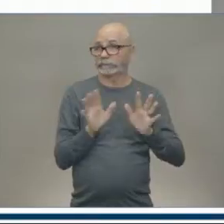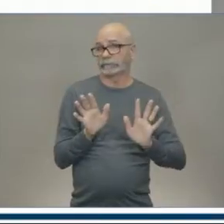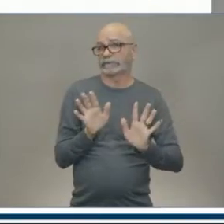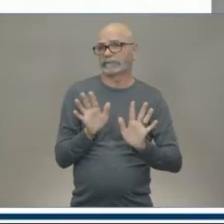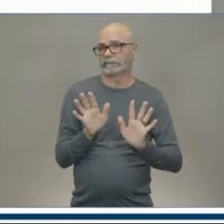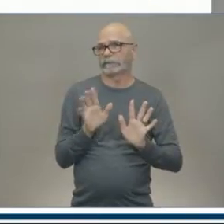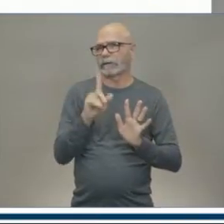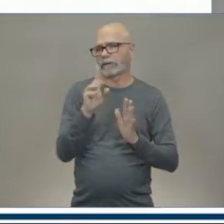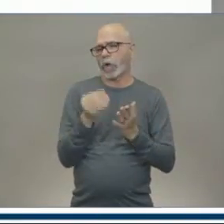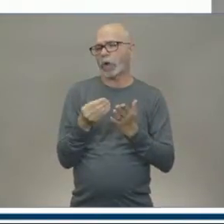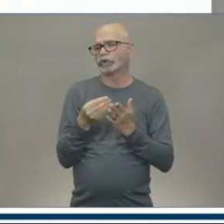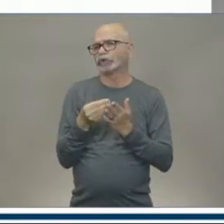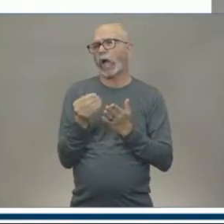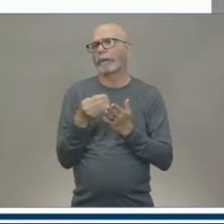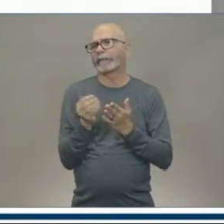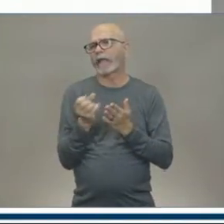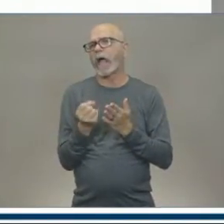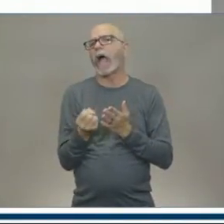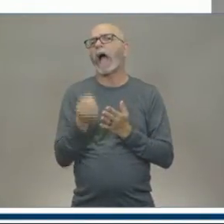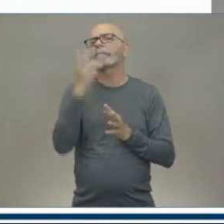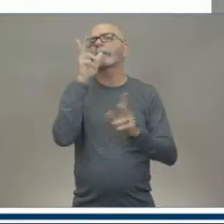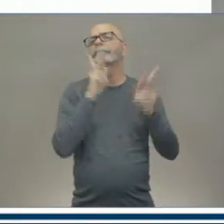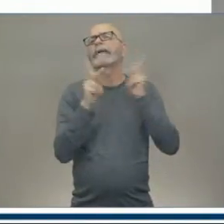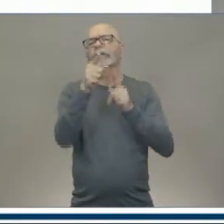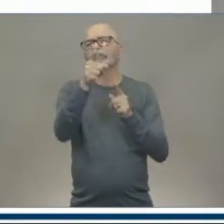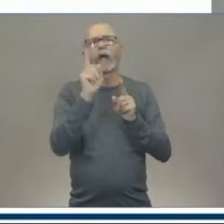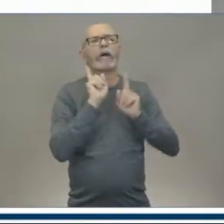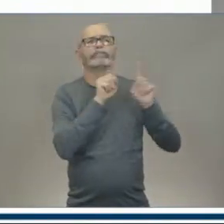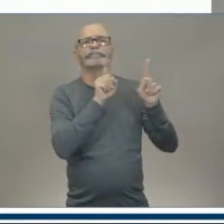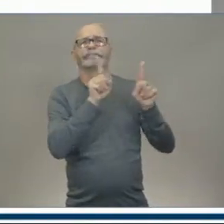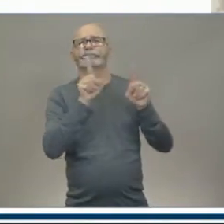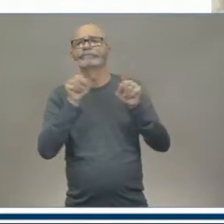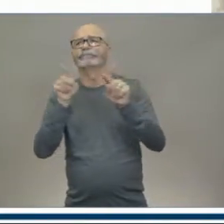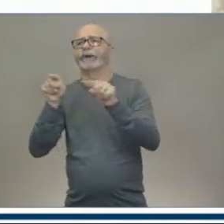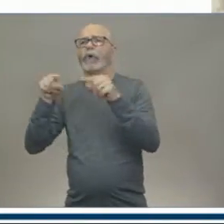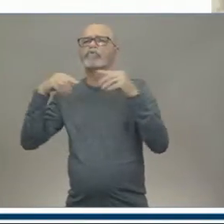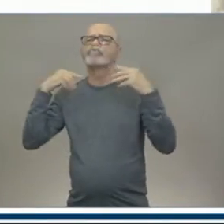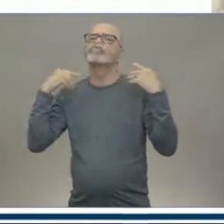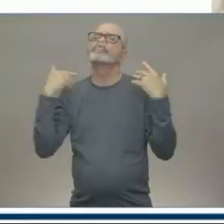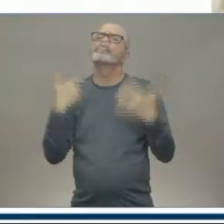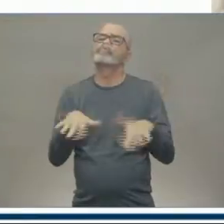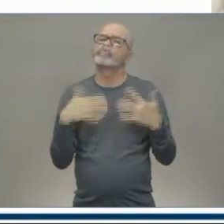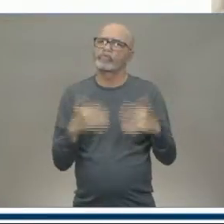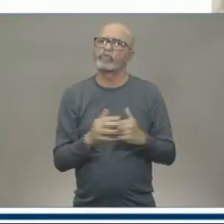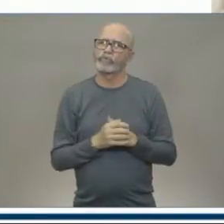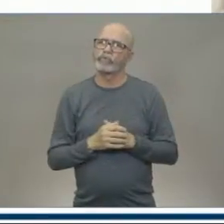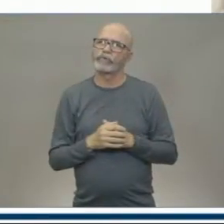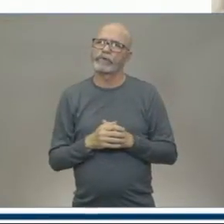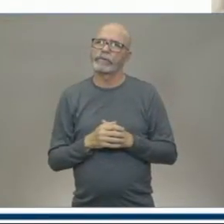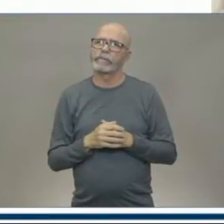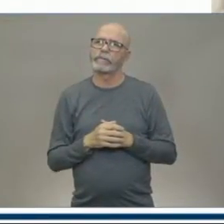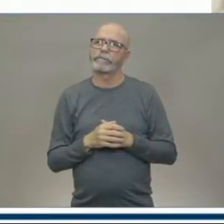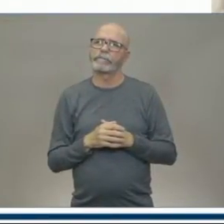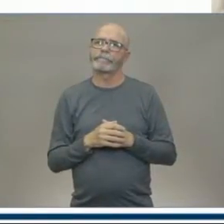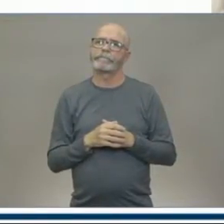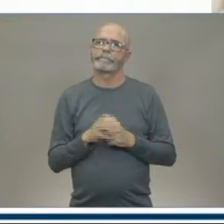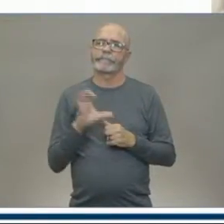shop, what actions you take when you're shopping. Next question will go to CTV's Natasha Pace.